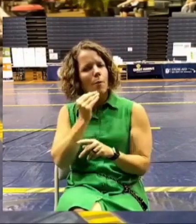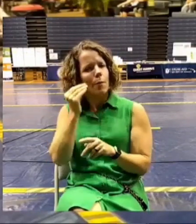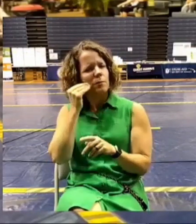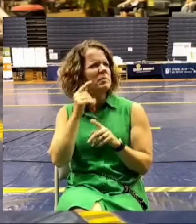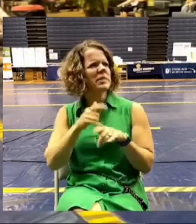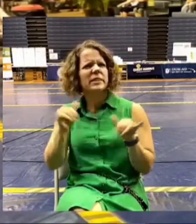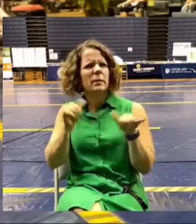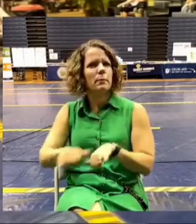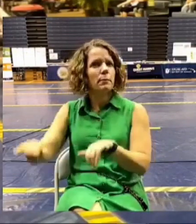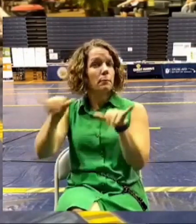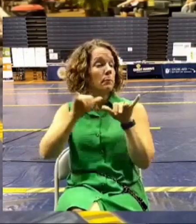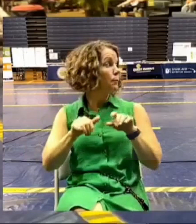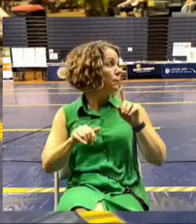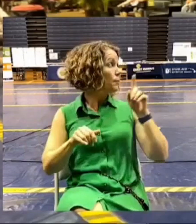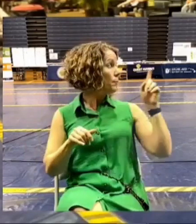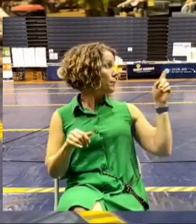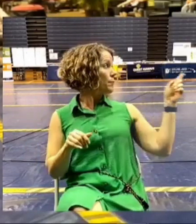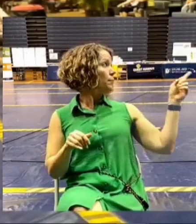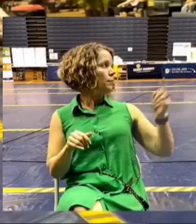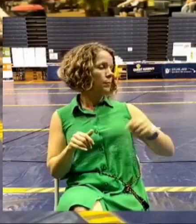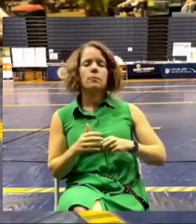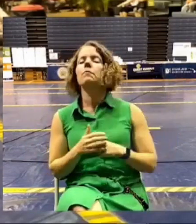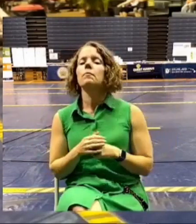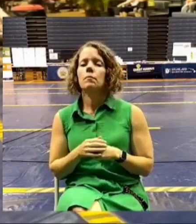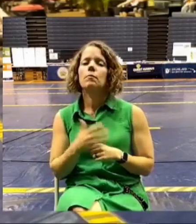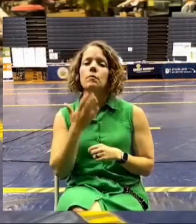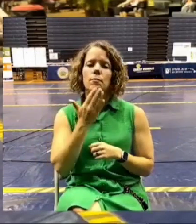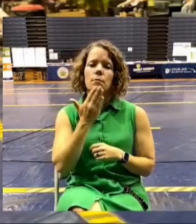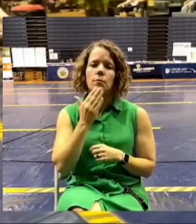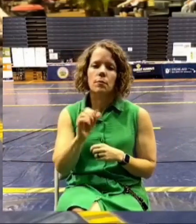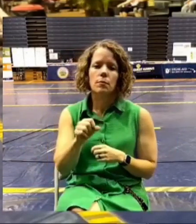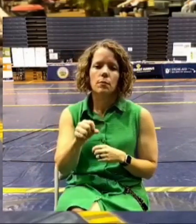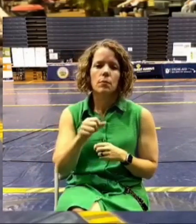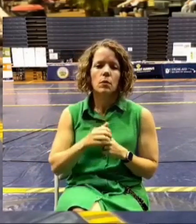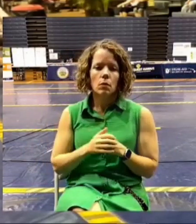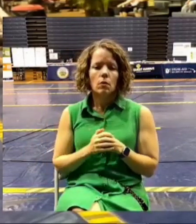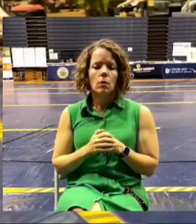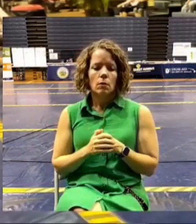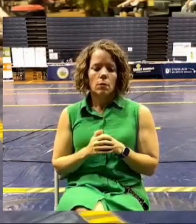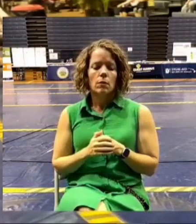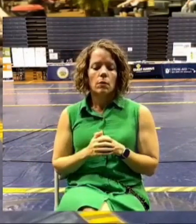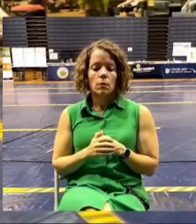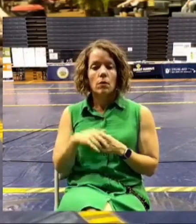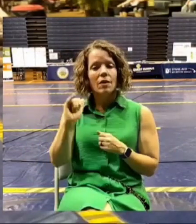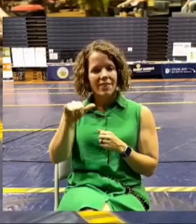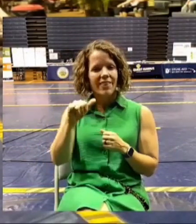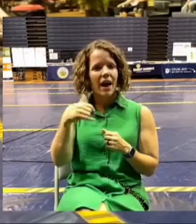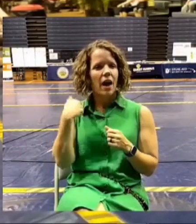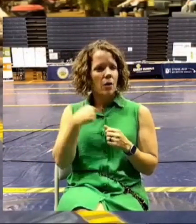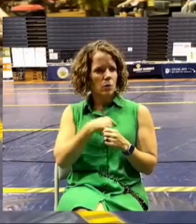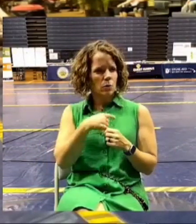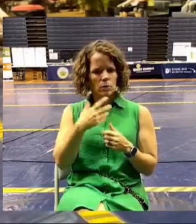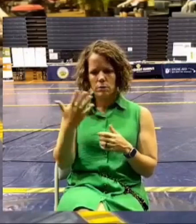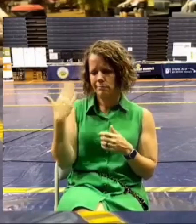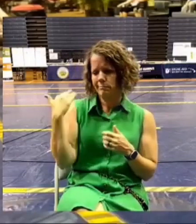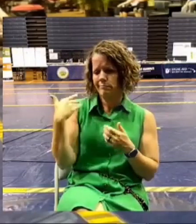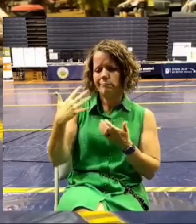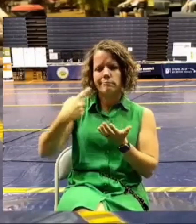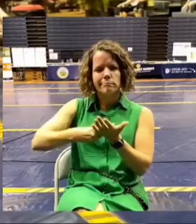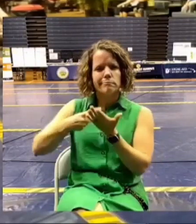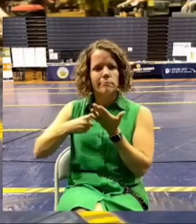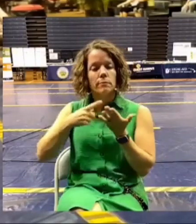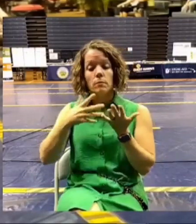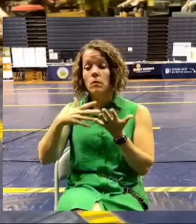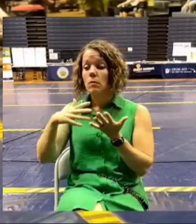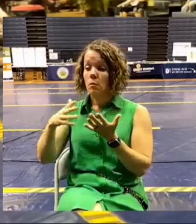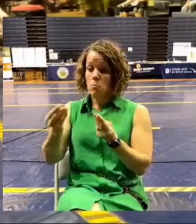thank you. And I can probably answer the first half of that. Just, again, we talked through the process of debris removal, and we talked about